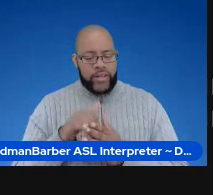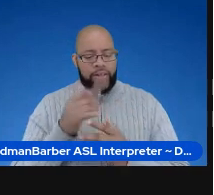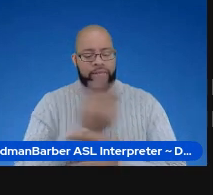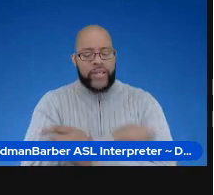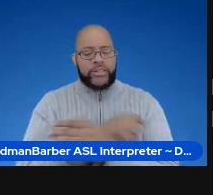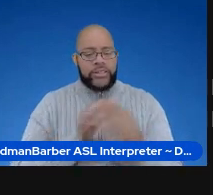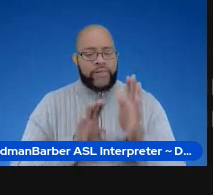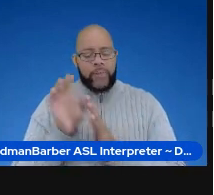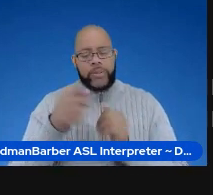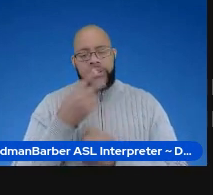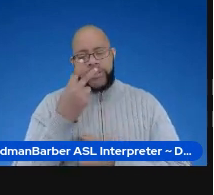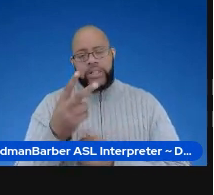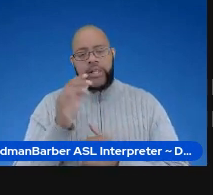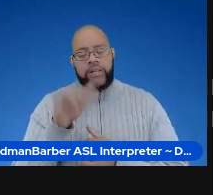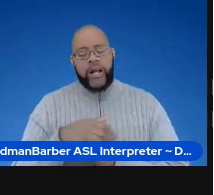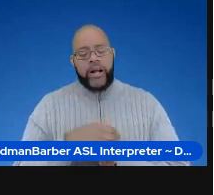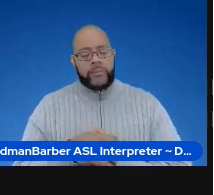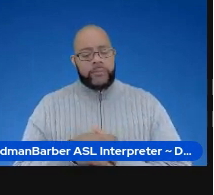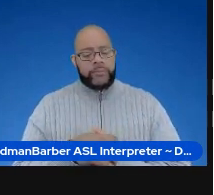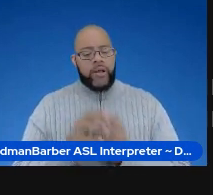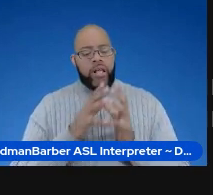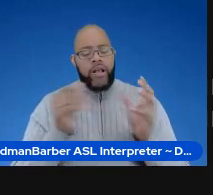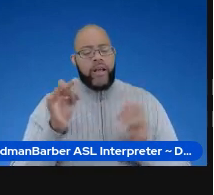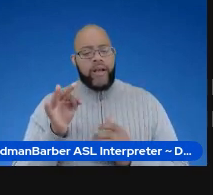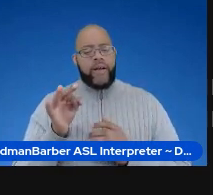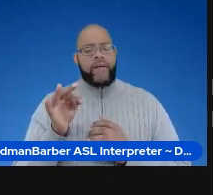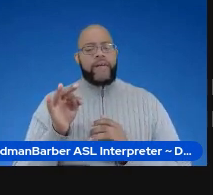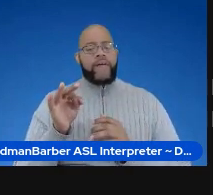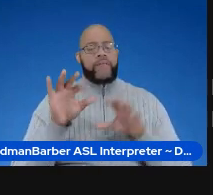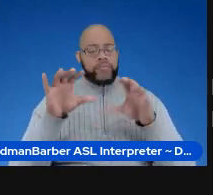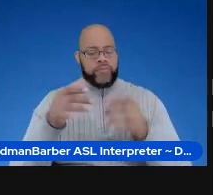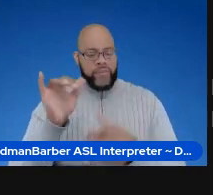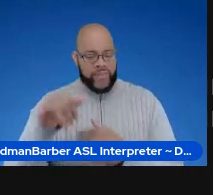development. And you could see that there were a lot of candidates then